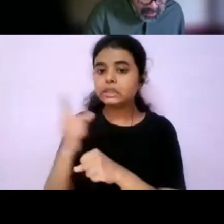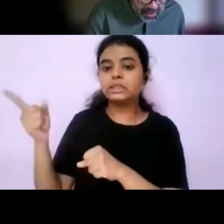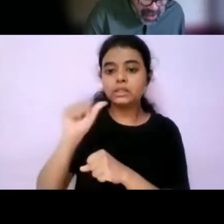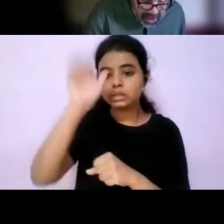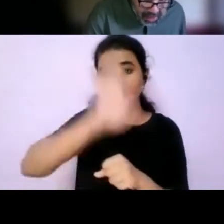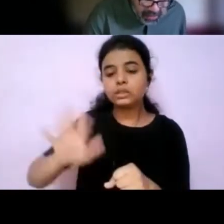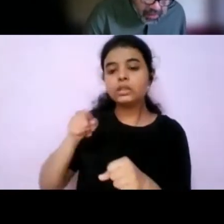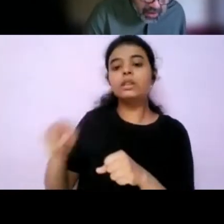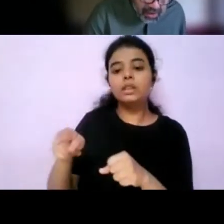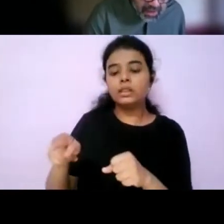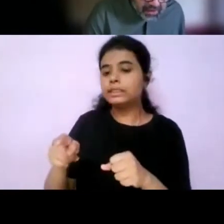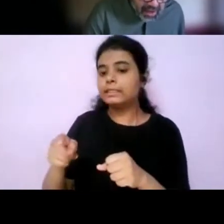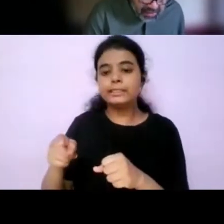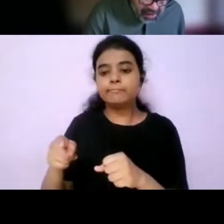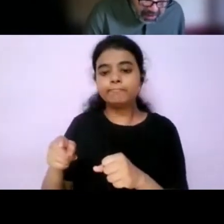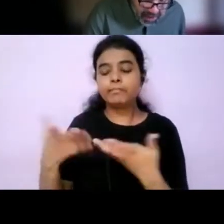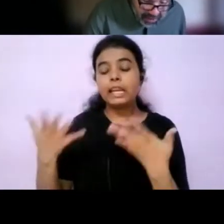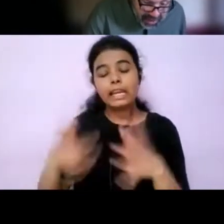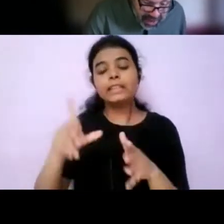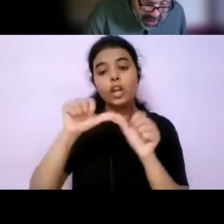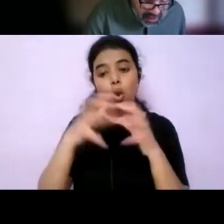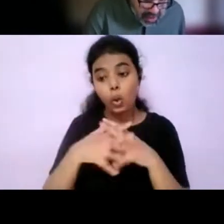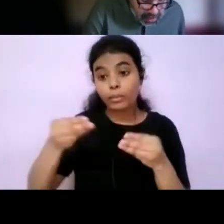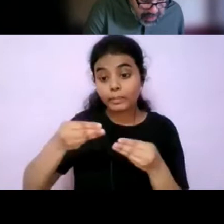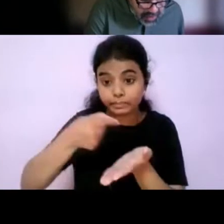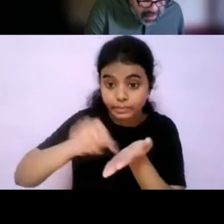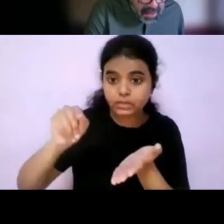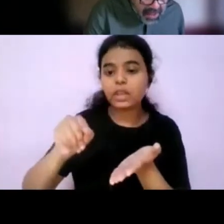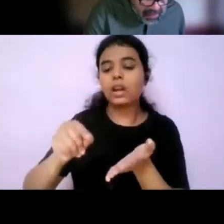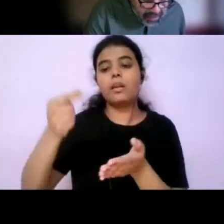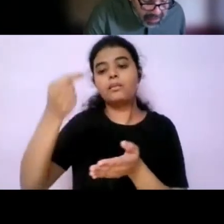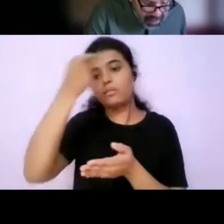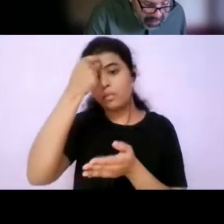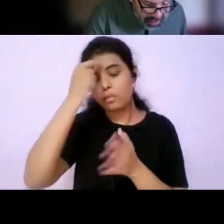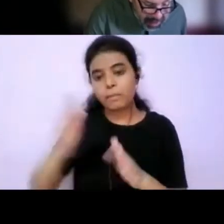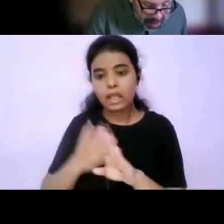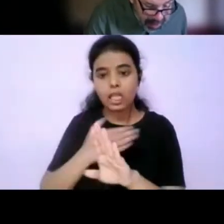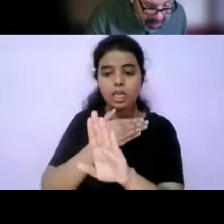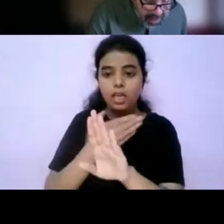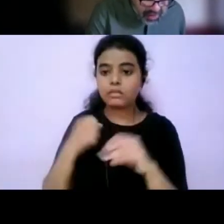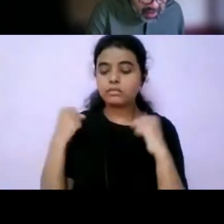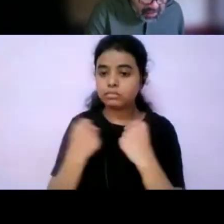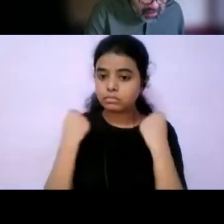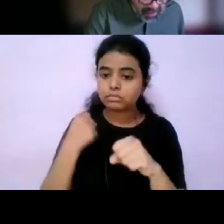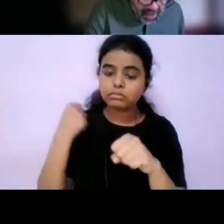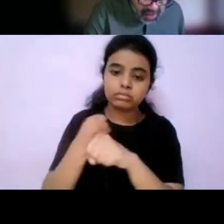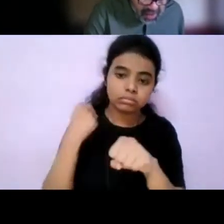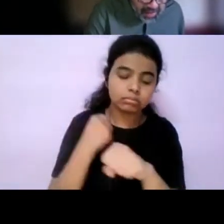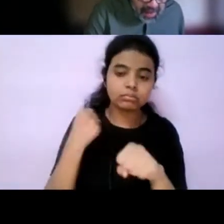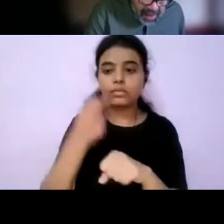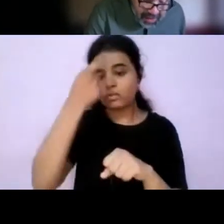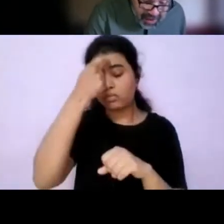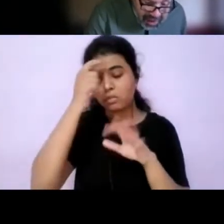it comes to enforcing the legislation it's passed. She points to the many difficulties disabled people continue to face in